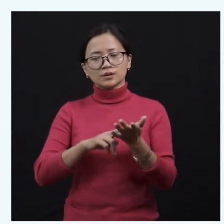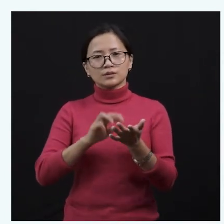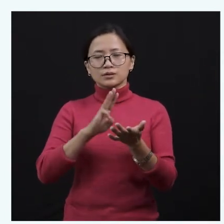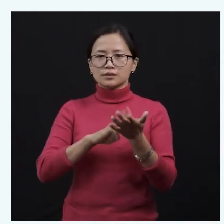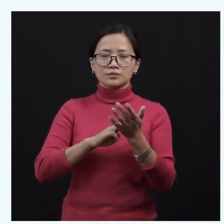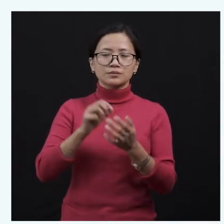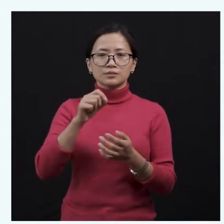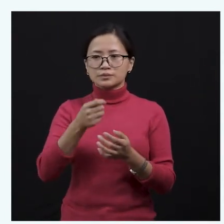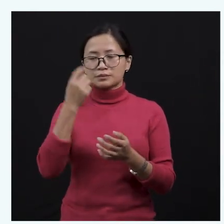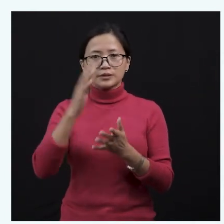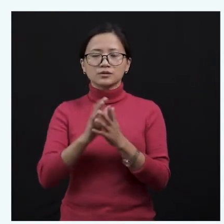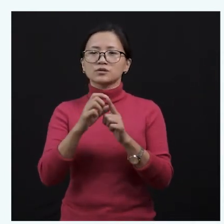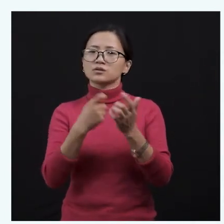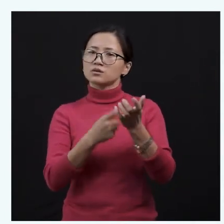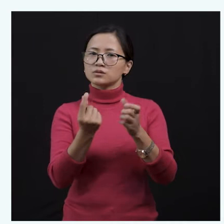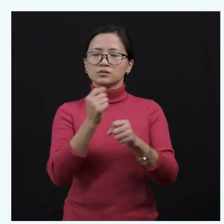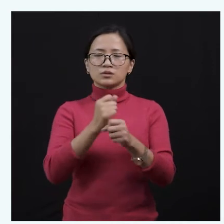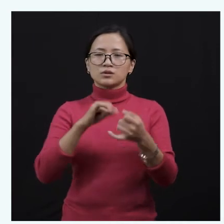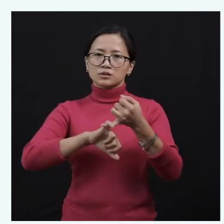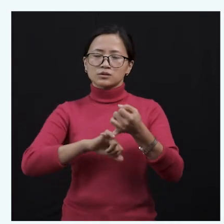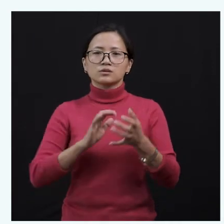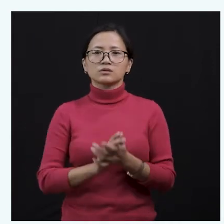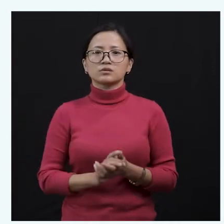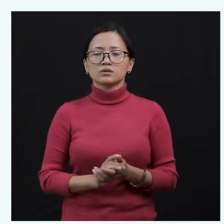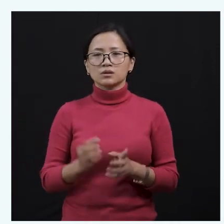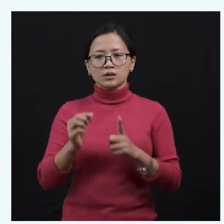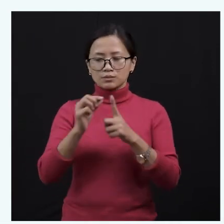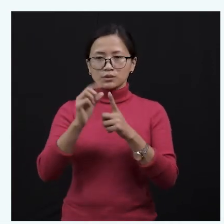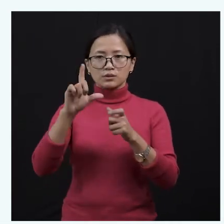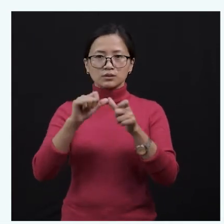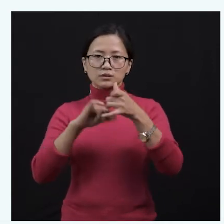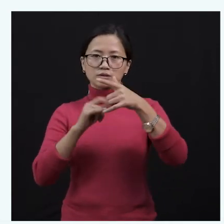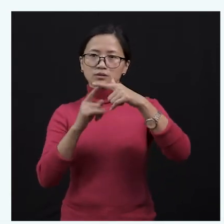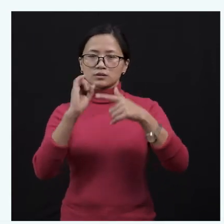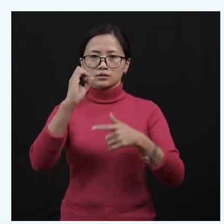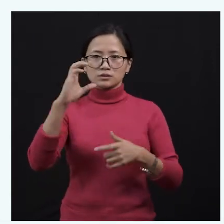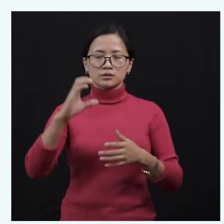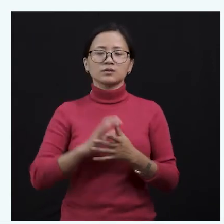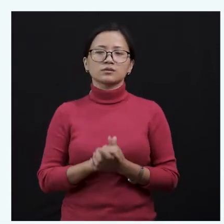drugs. It is also used for making plastics.